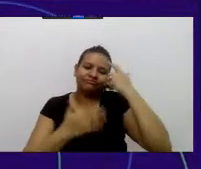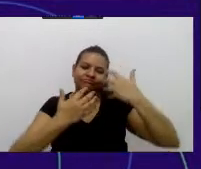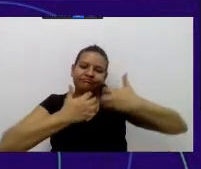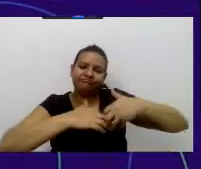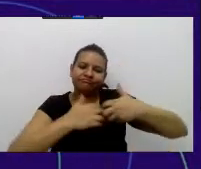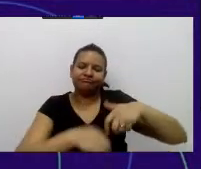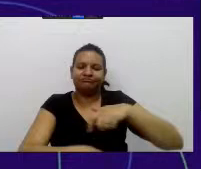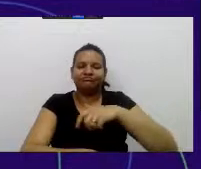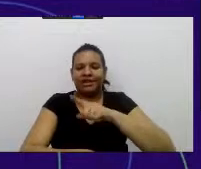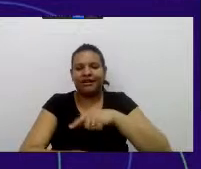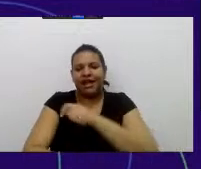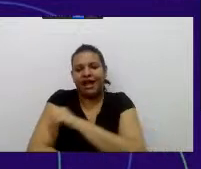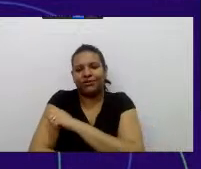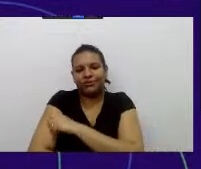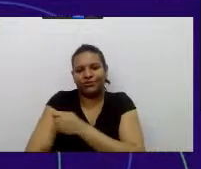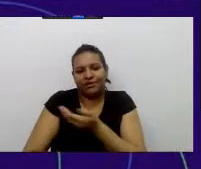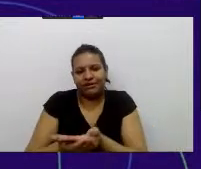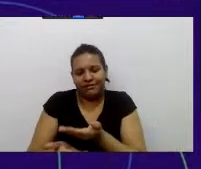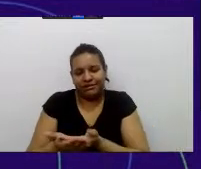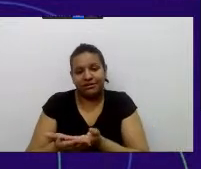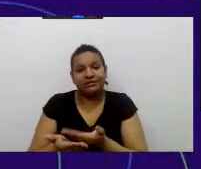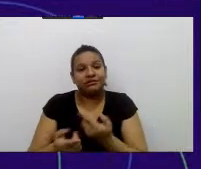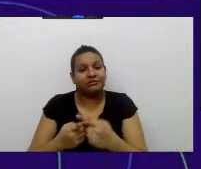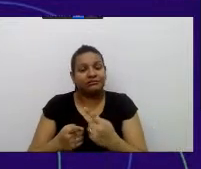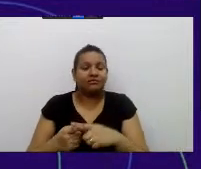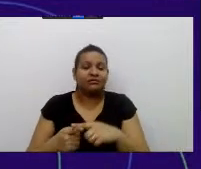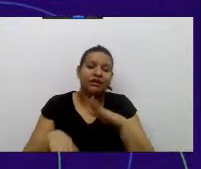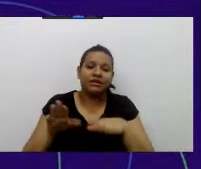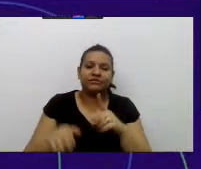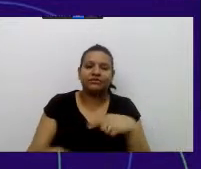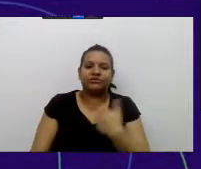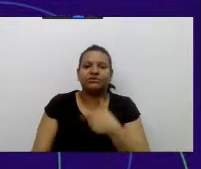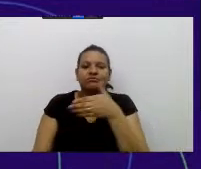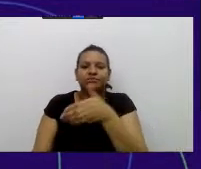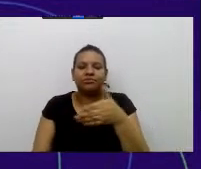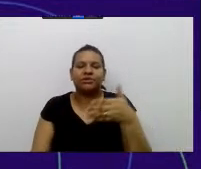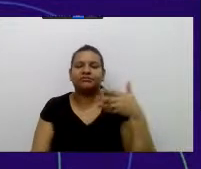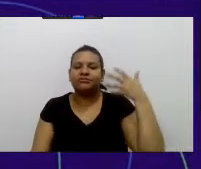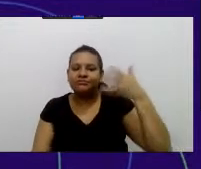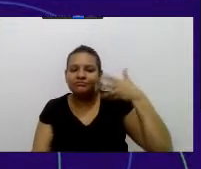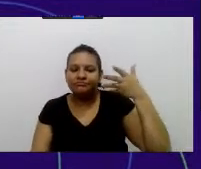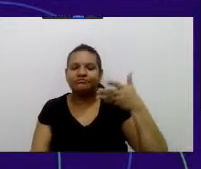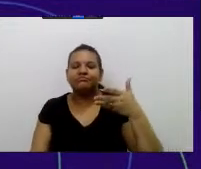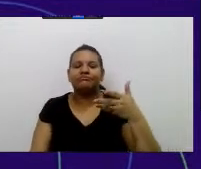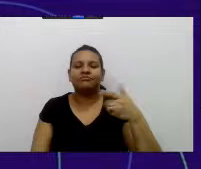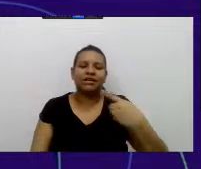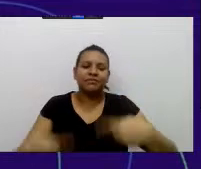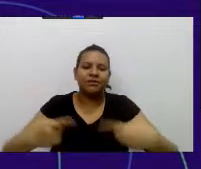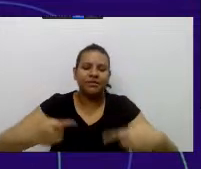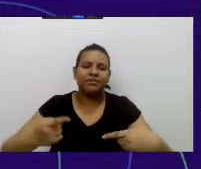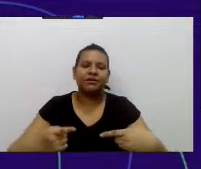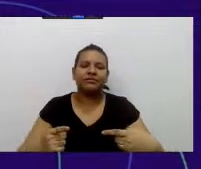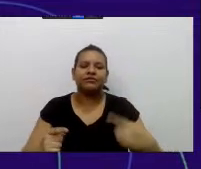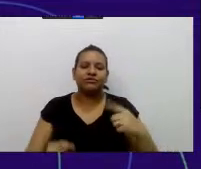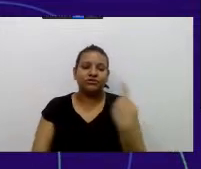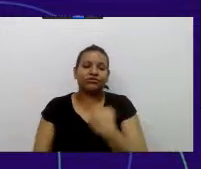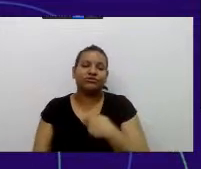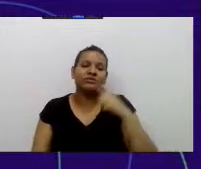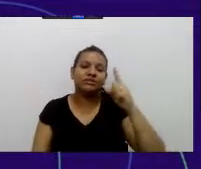to seminars, we go to discussions, we talk about, let's be critical thinkers. And we